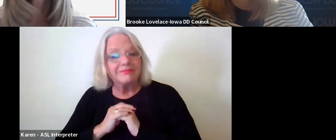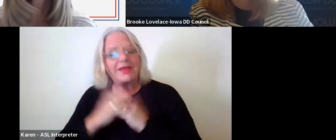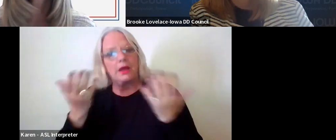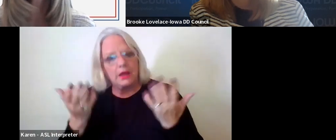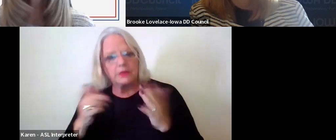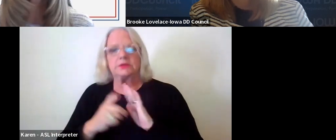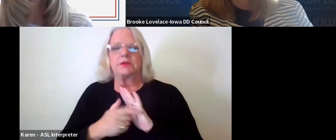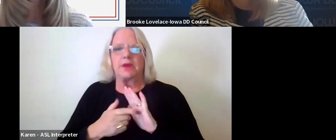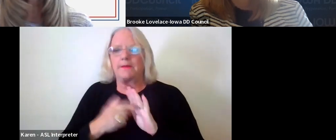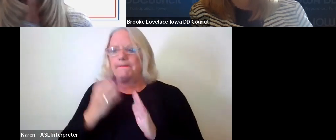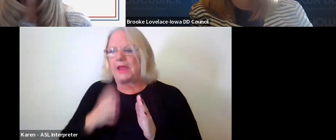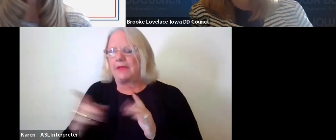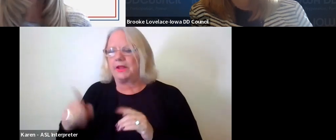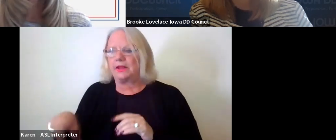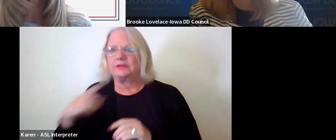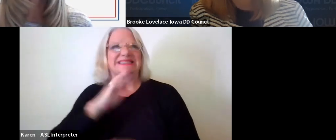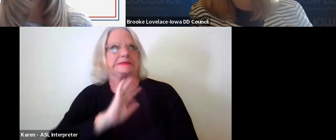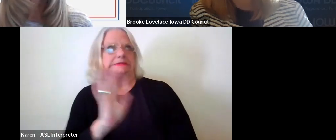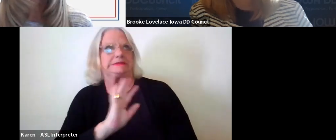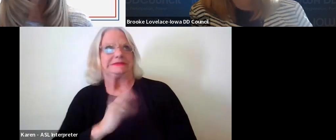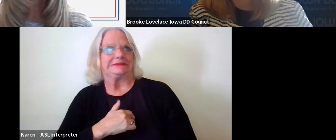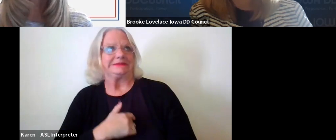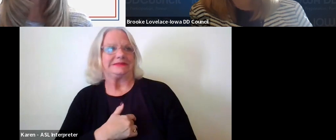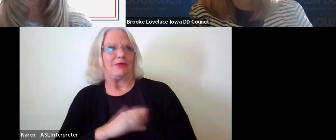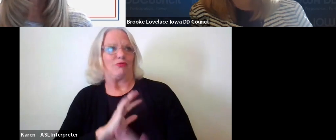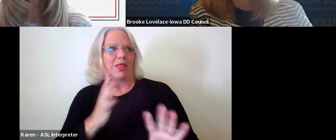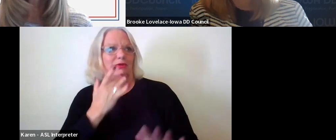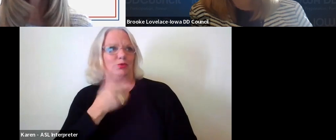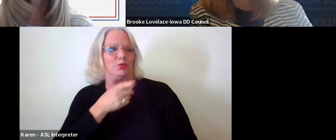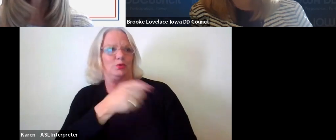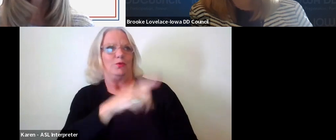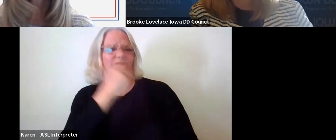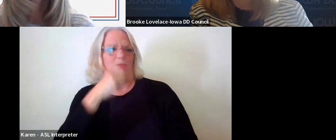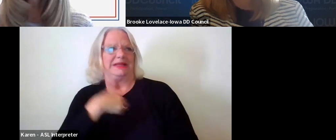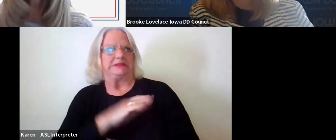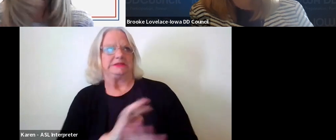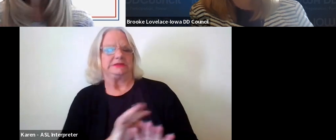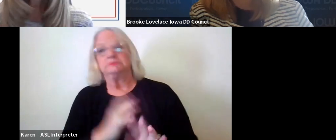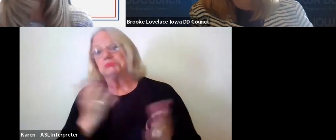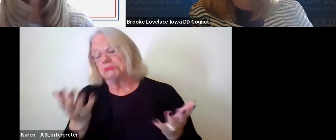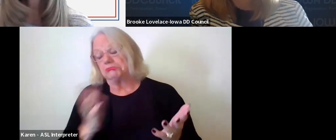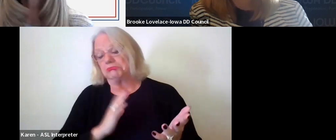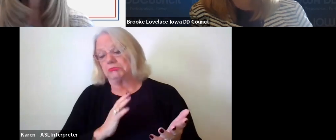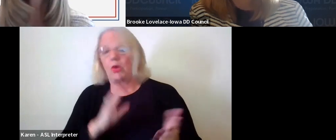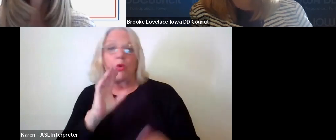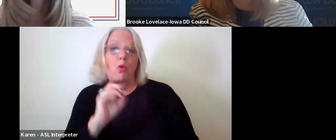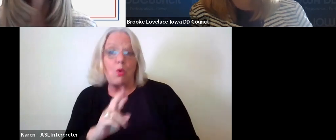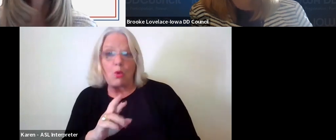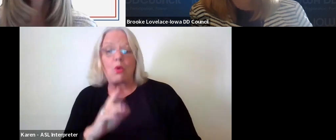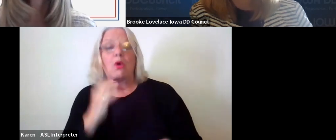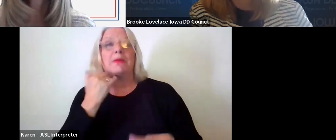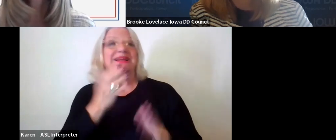may decide, you know what, I'm going to let somebody else have that authority to act on the account, or I'm just going to ask